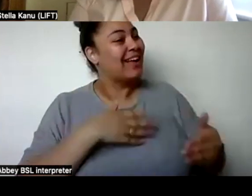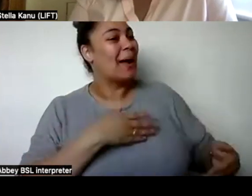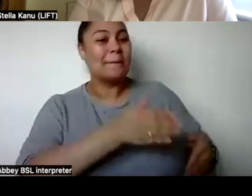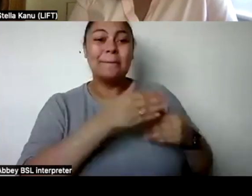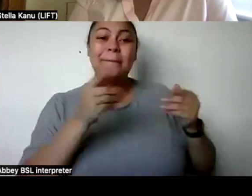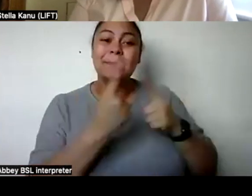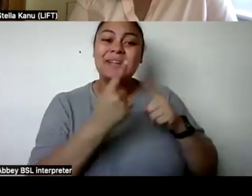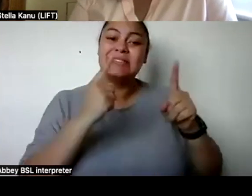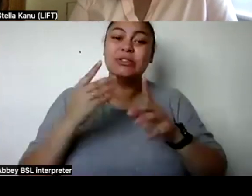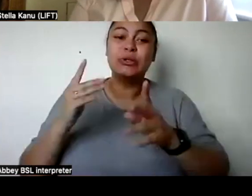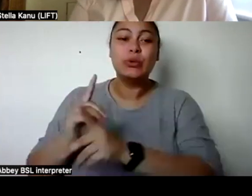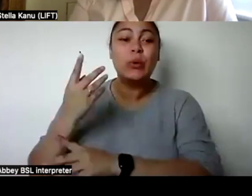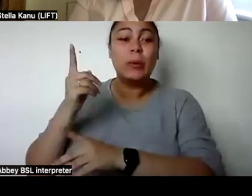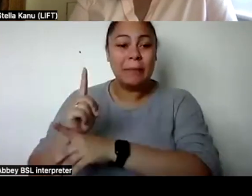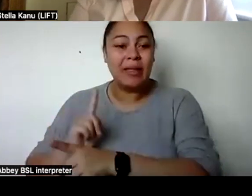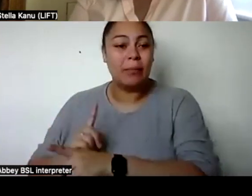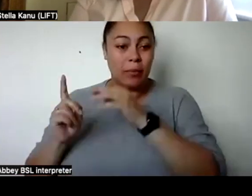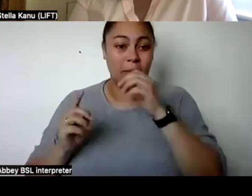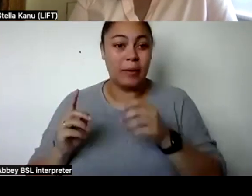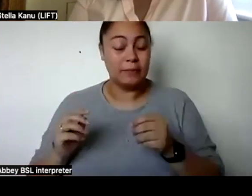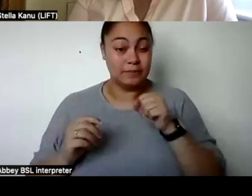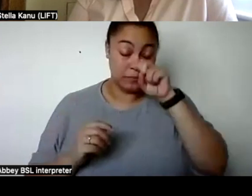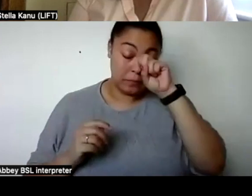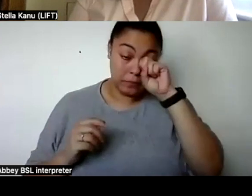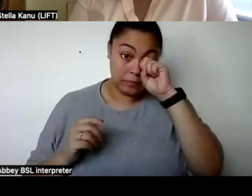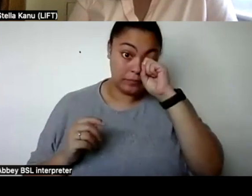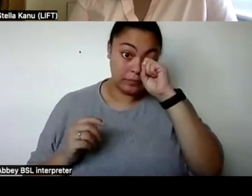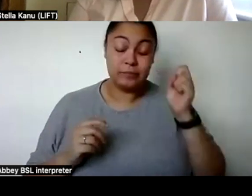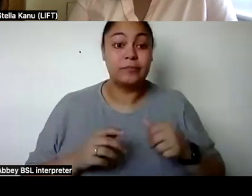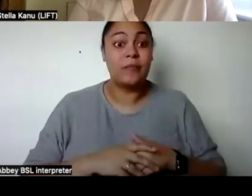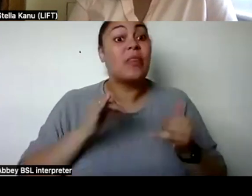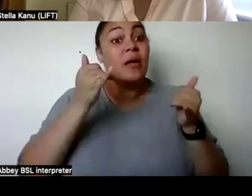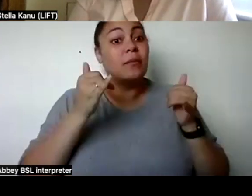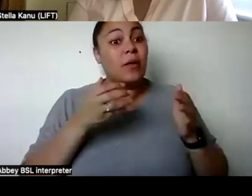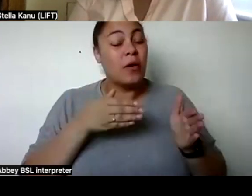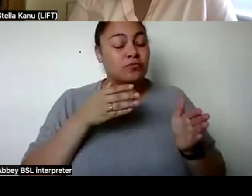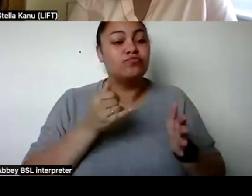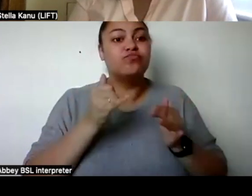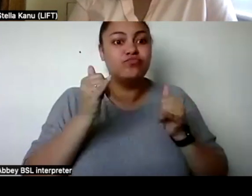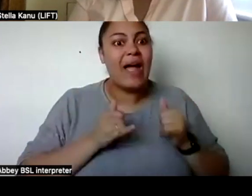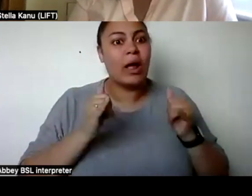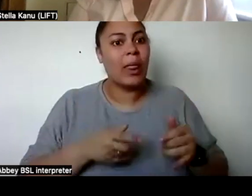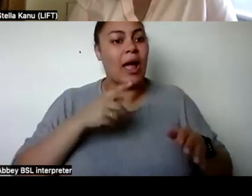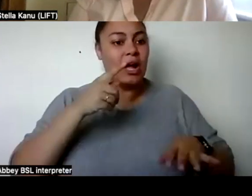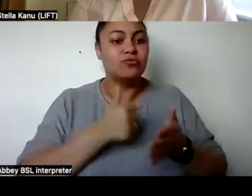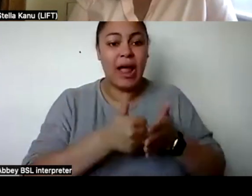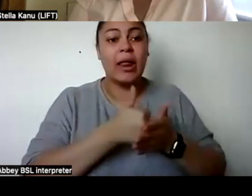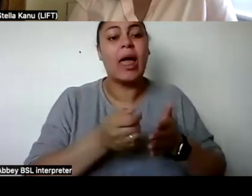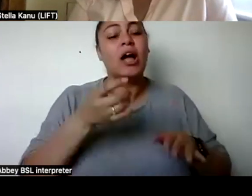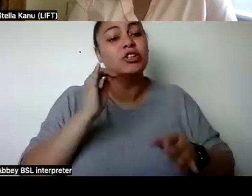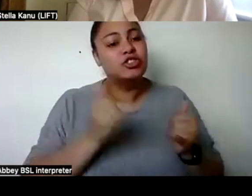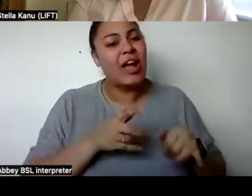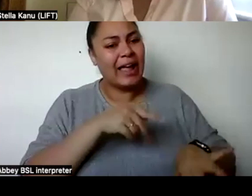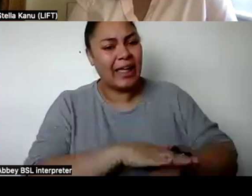felt part of what they were doing. And then there were regular check-ins to see, you know, how's it going? Is the contract covering